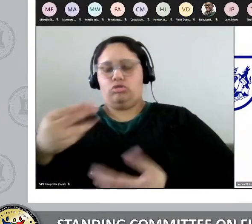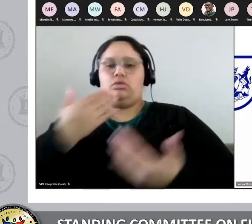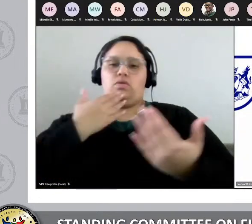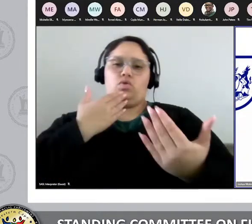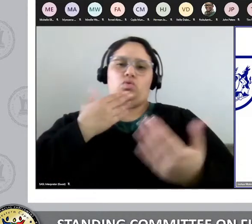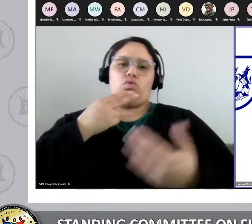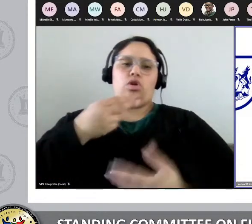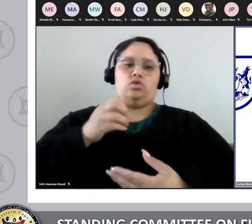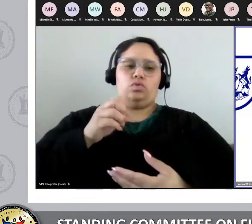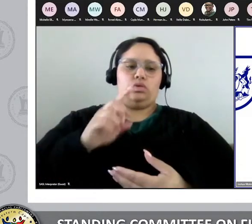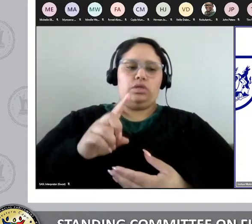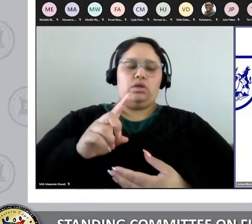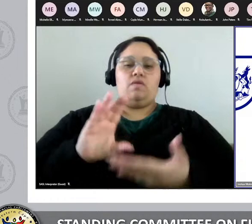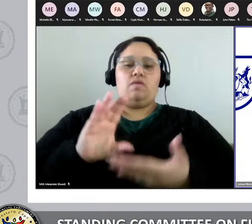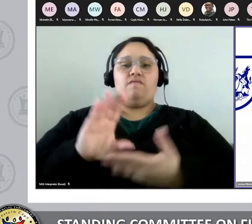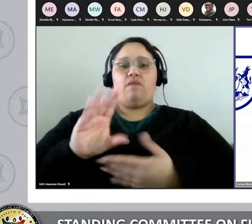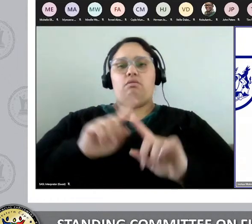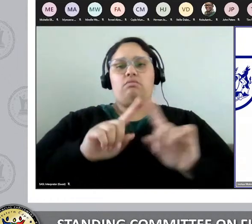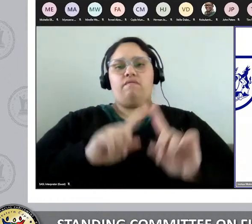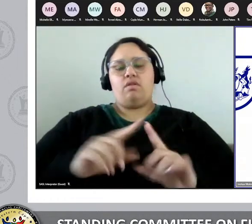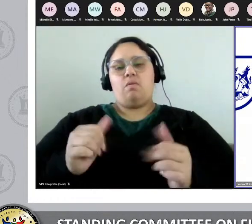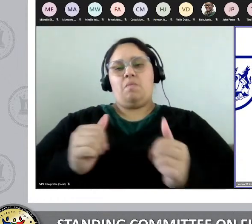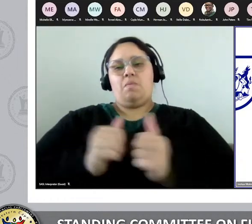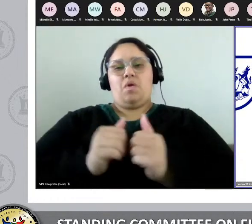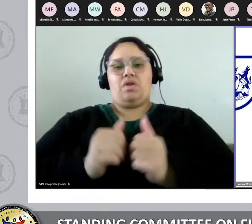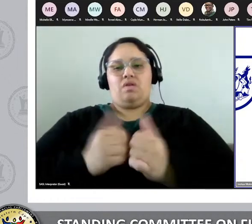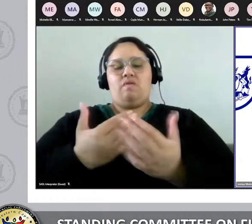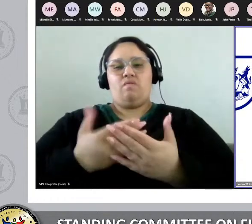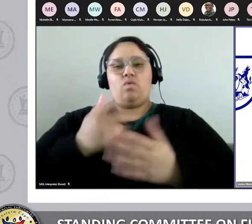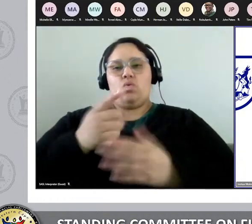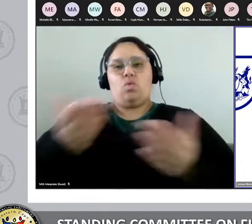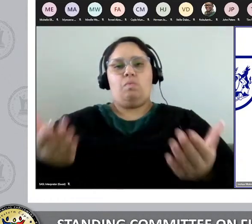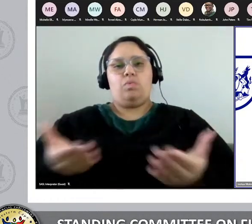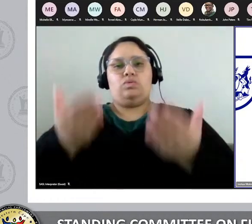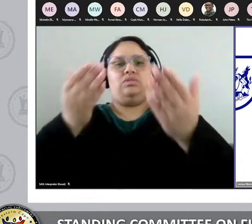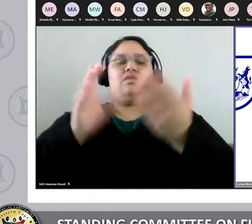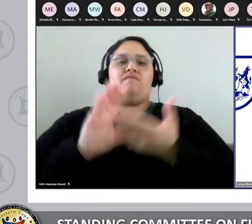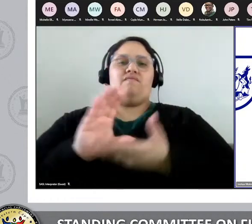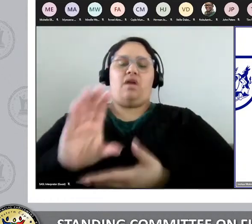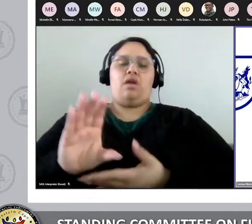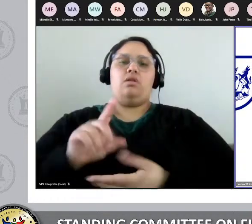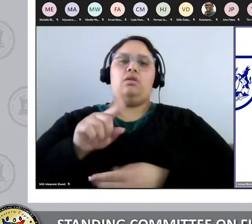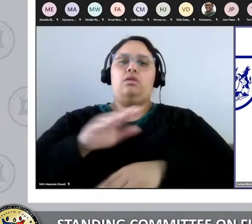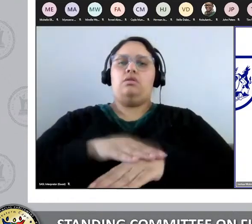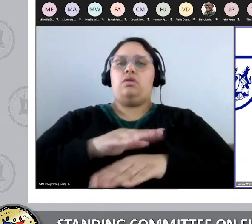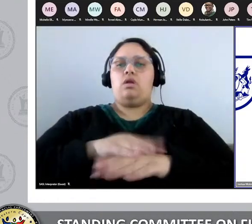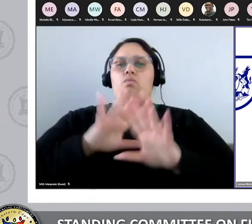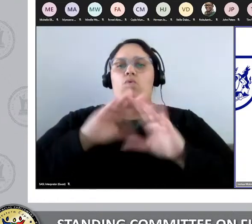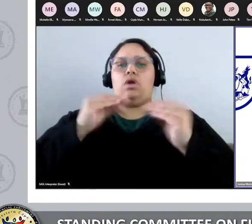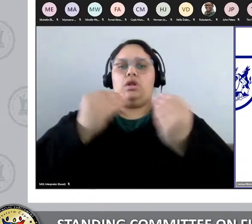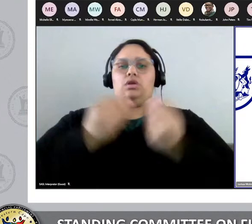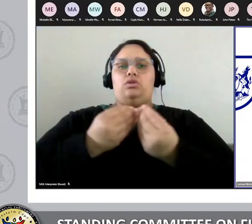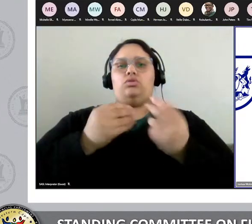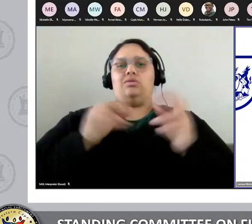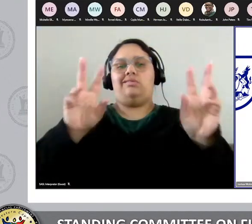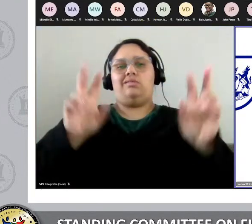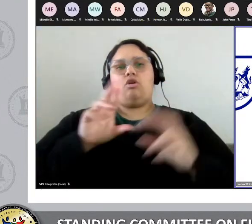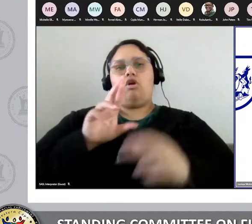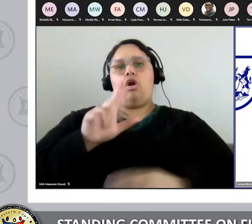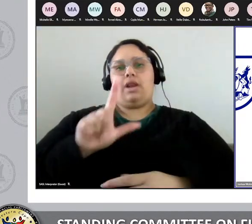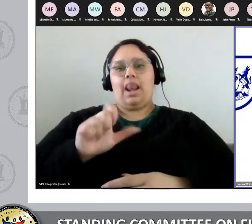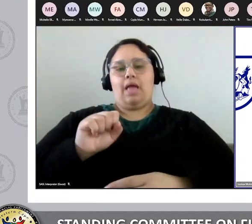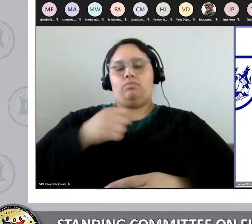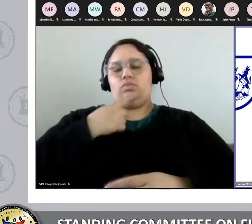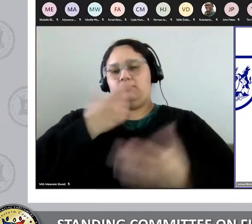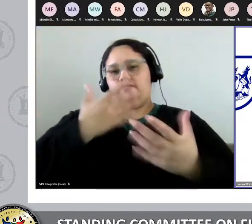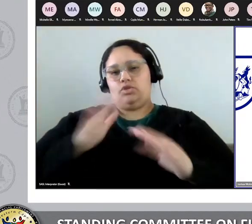HOD. So the different partners for the SMME Booster Fund for the period was organizations such as R Labs, as we discussed